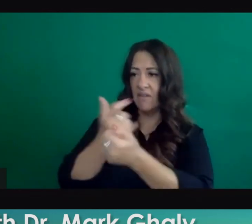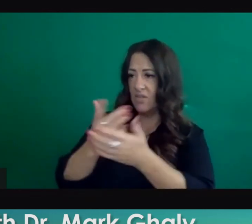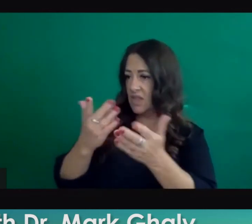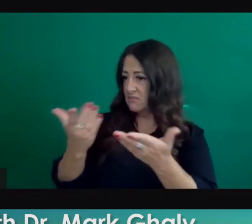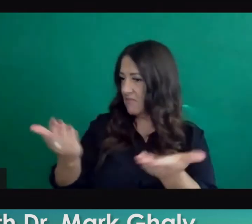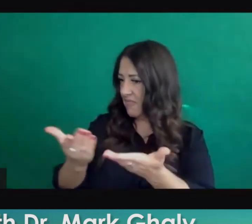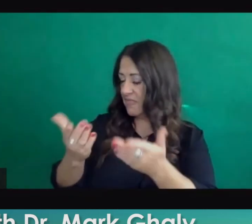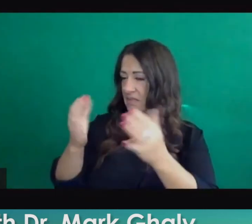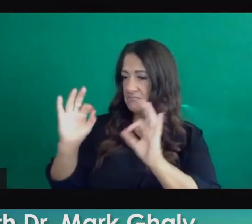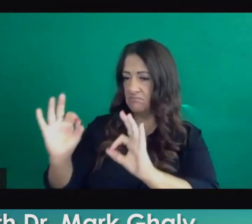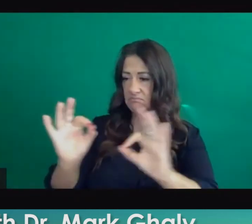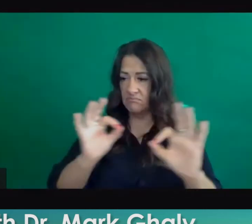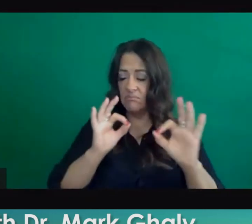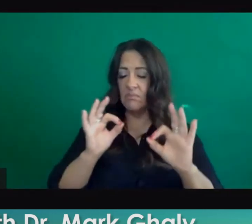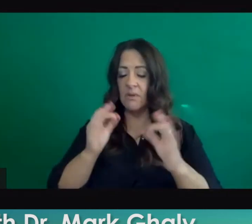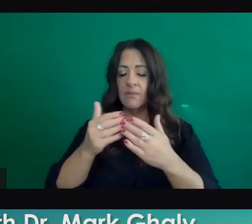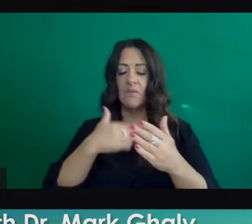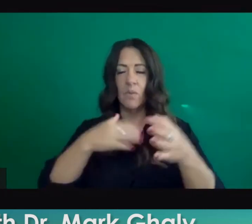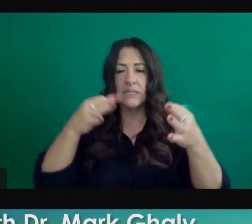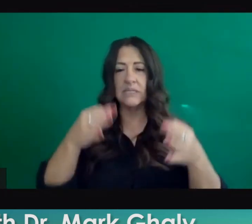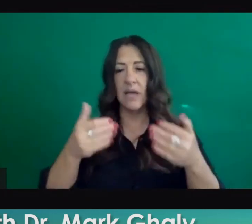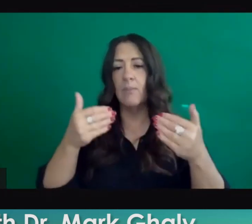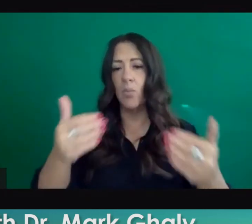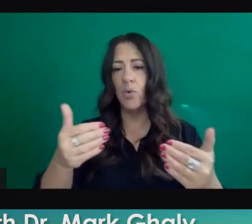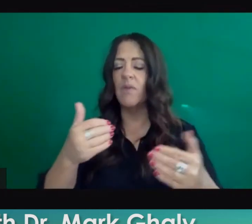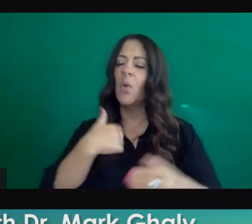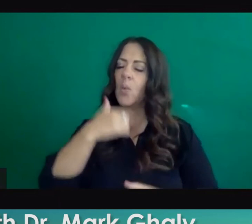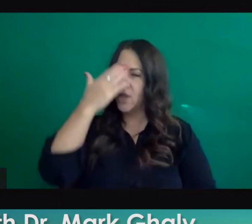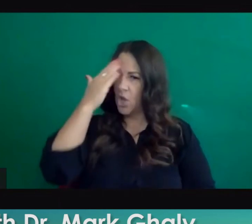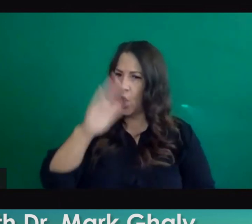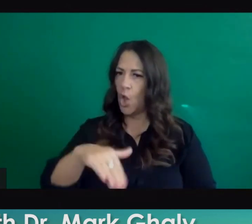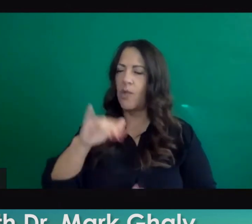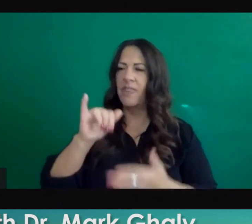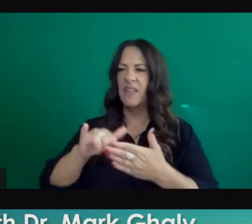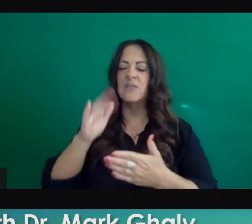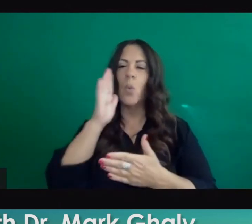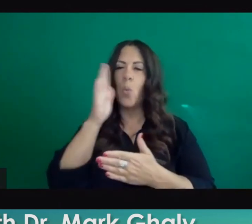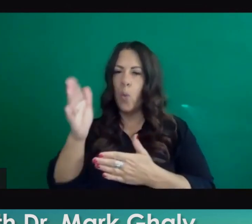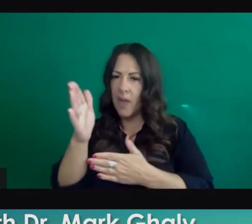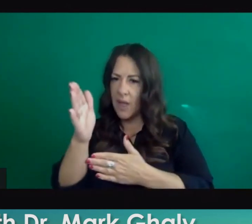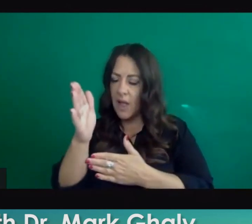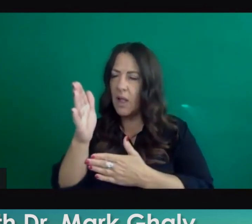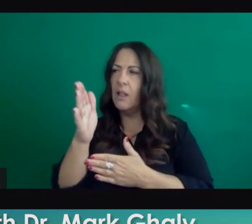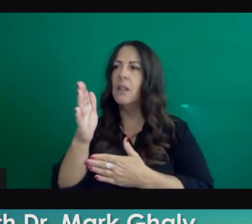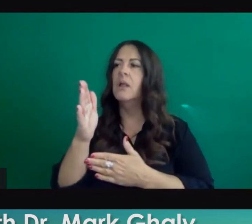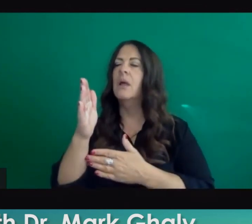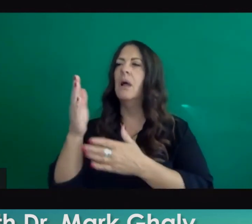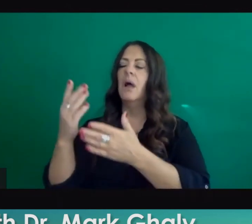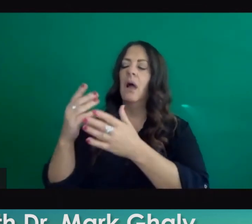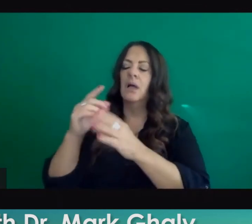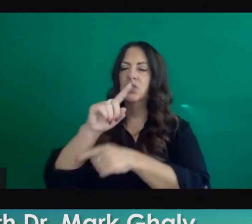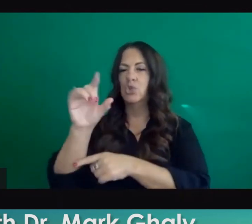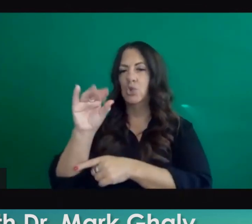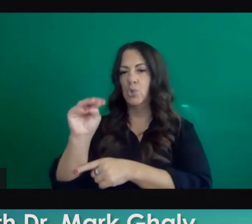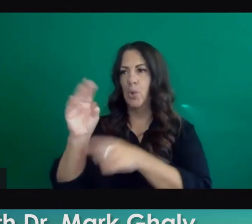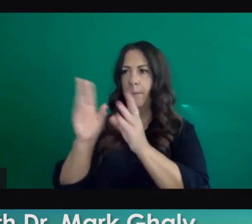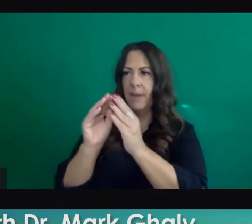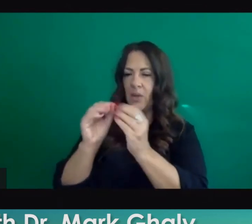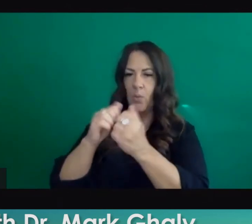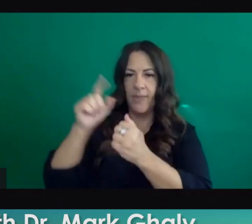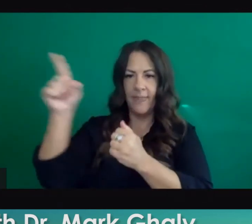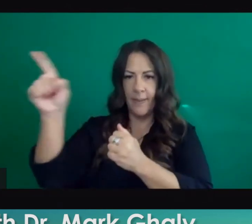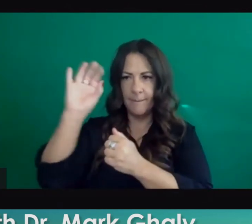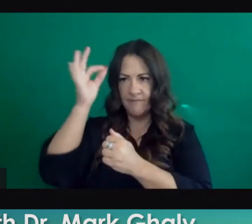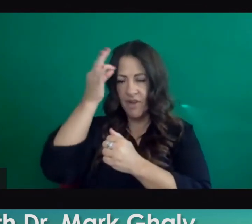provide it. So this is going to be an important area that we will cover here in these Zoom conversations over the next many weeks,